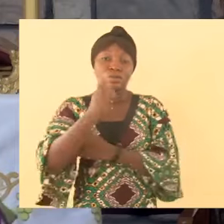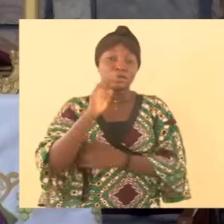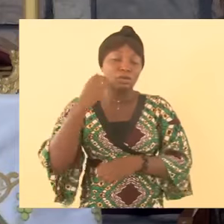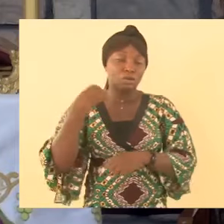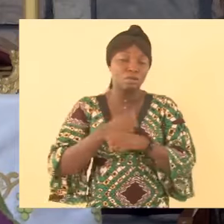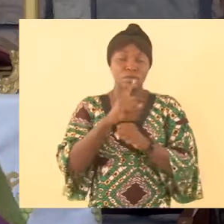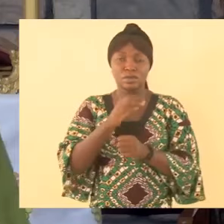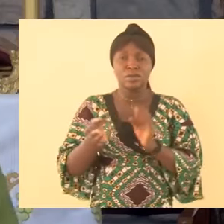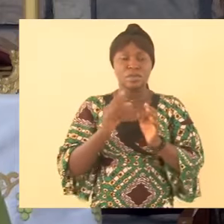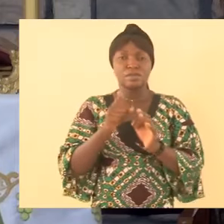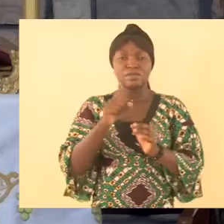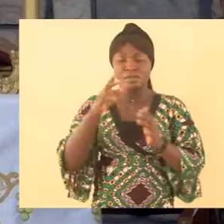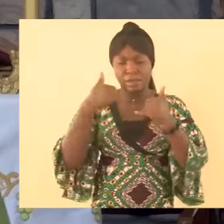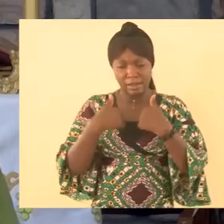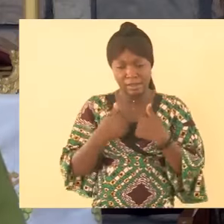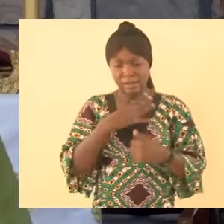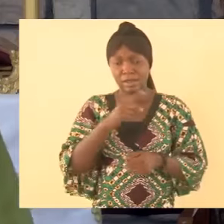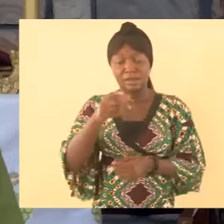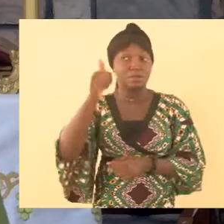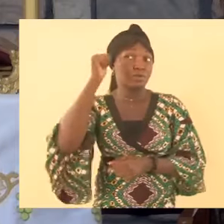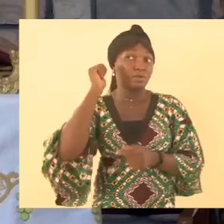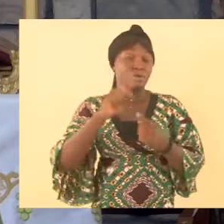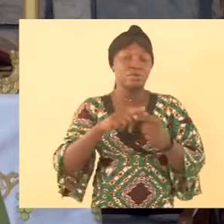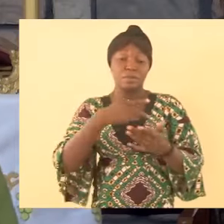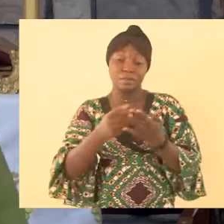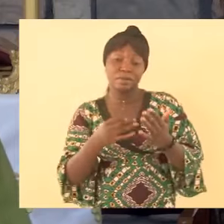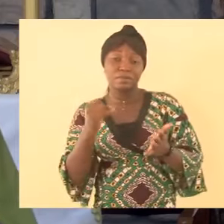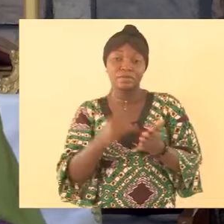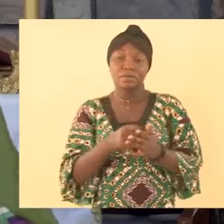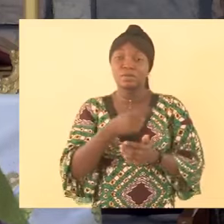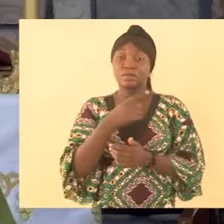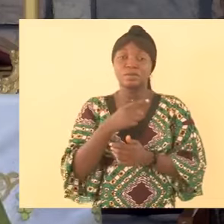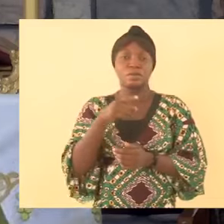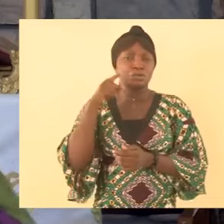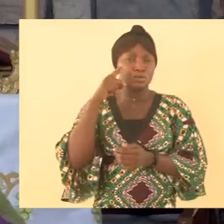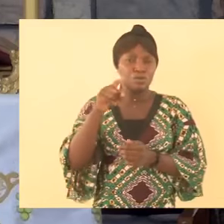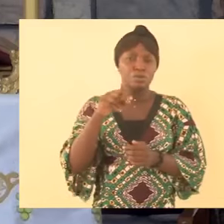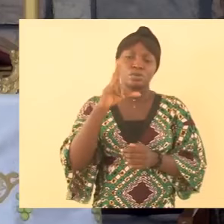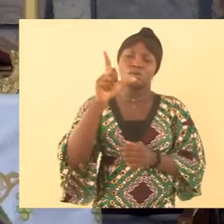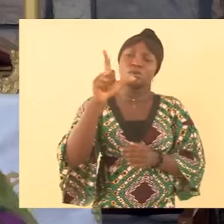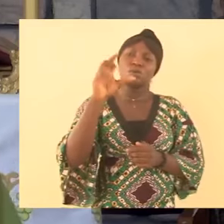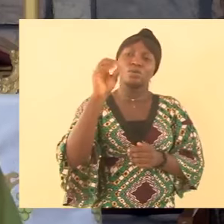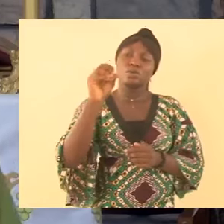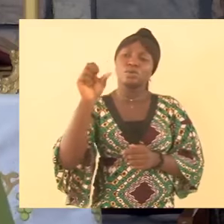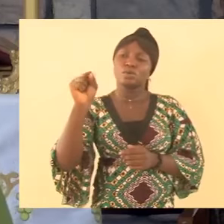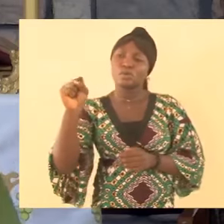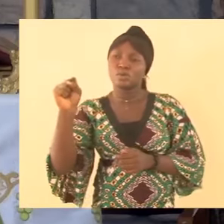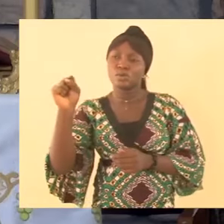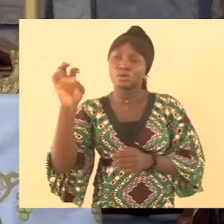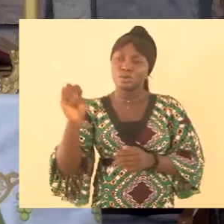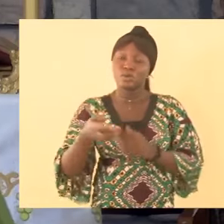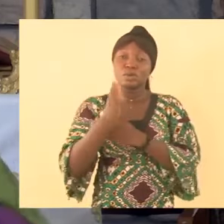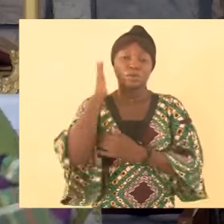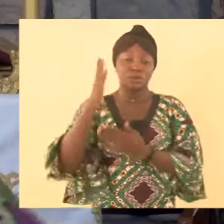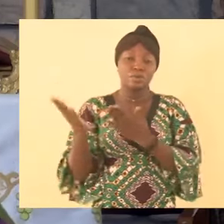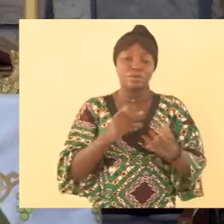God will make sure. If you have and you refuse to be part of it, who loses? You. Because God will bring